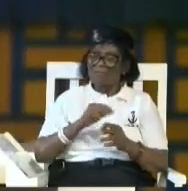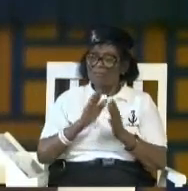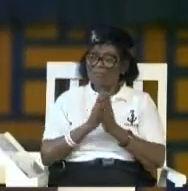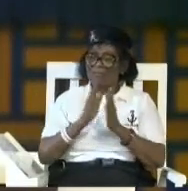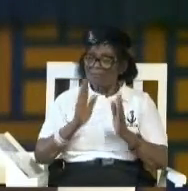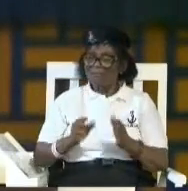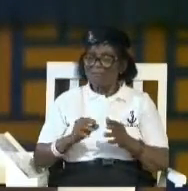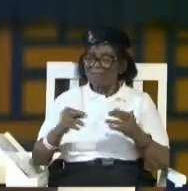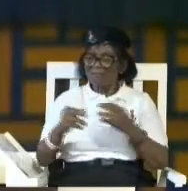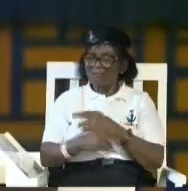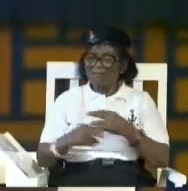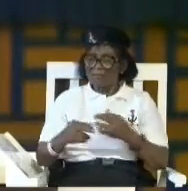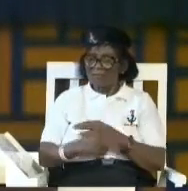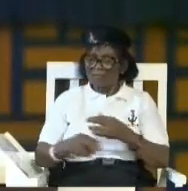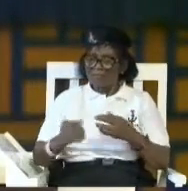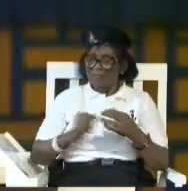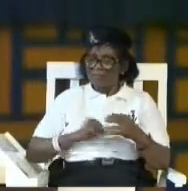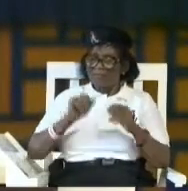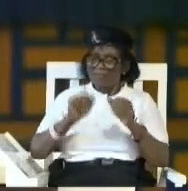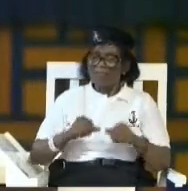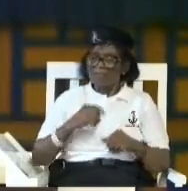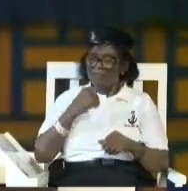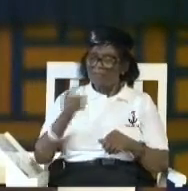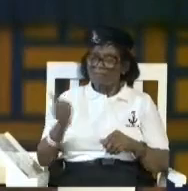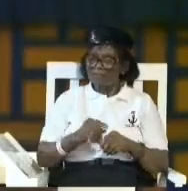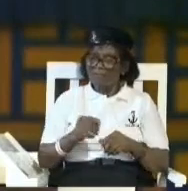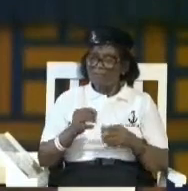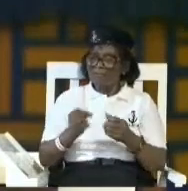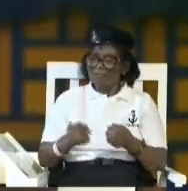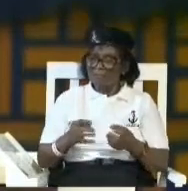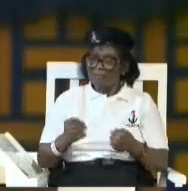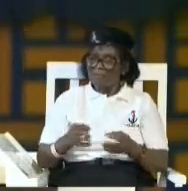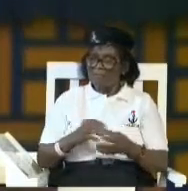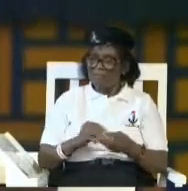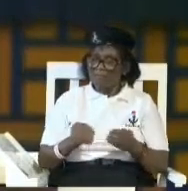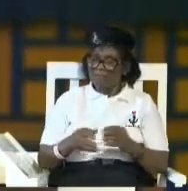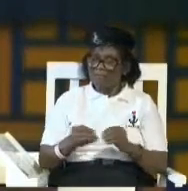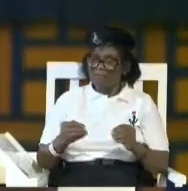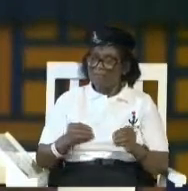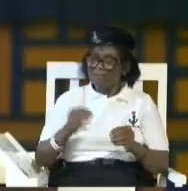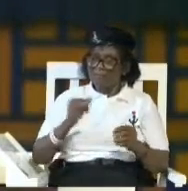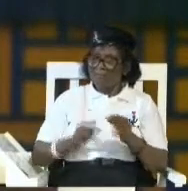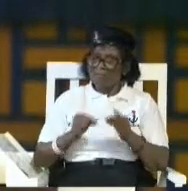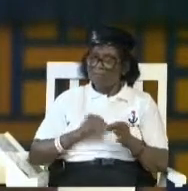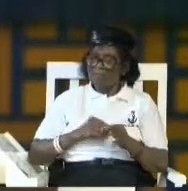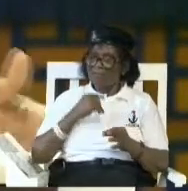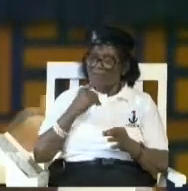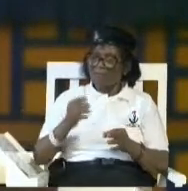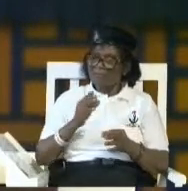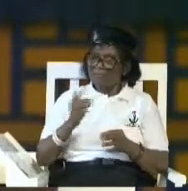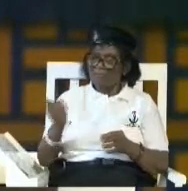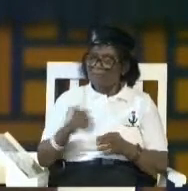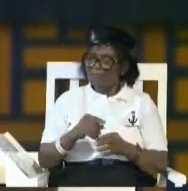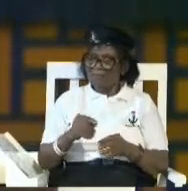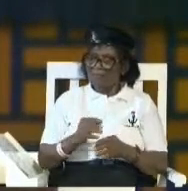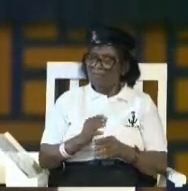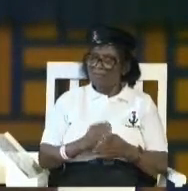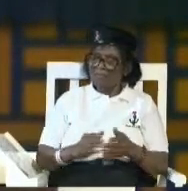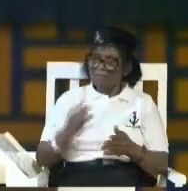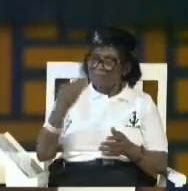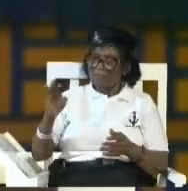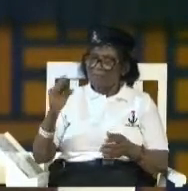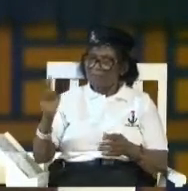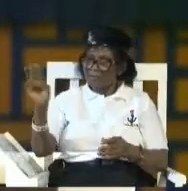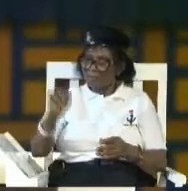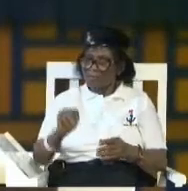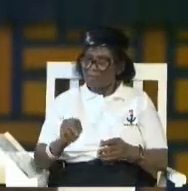I can tell you several stories. If I tell you some of them, maybe some of you will be careful before you come to